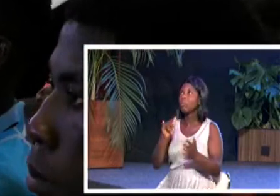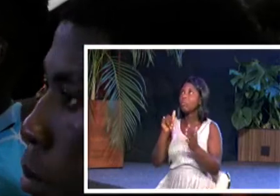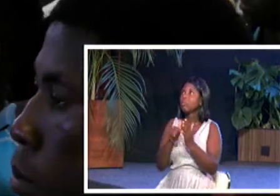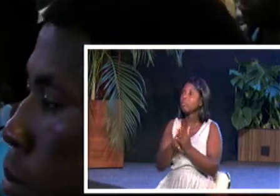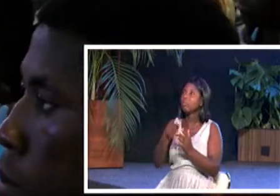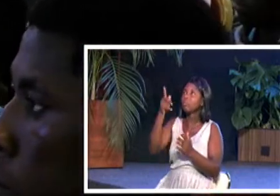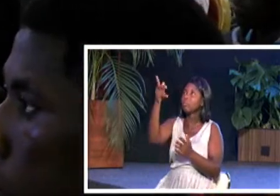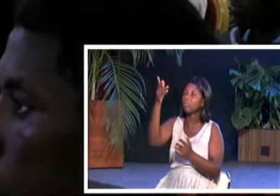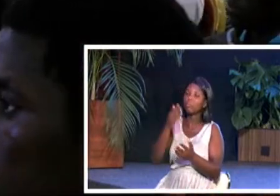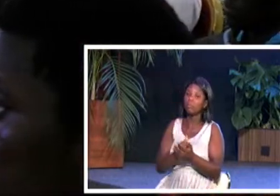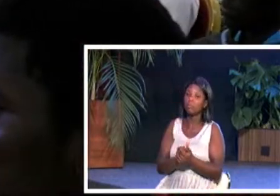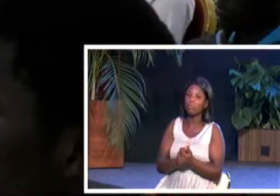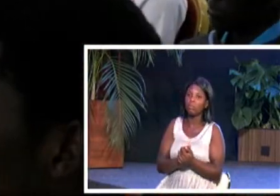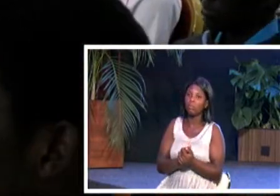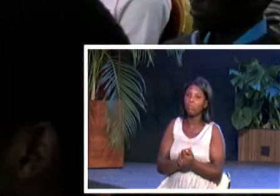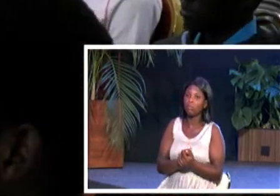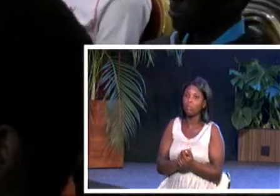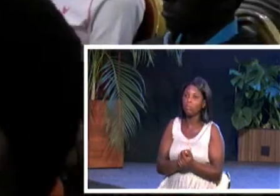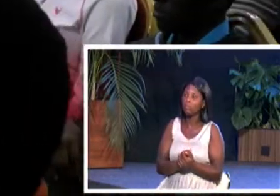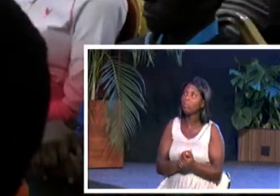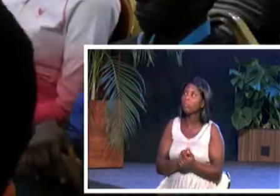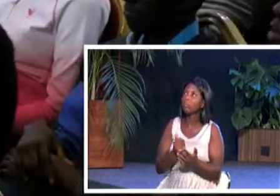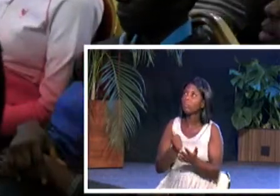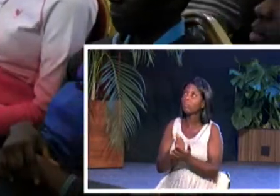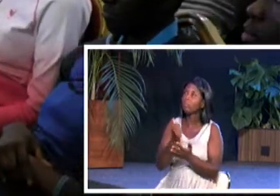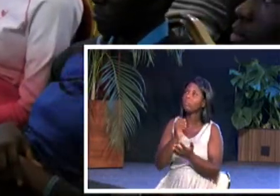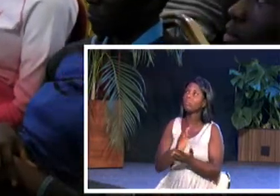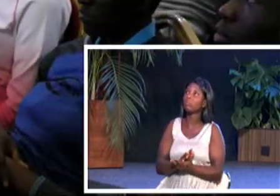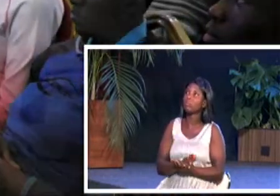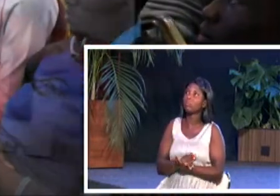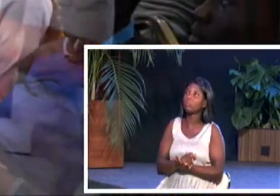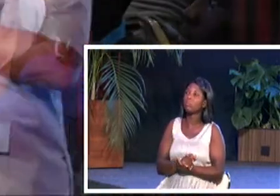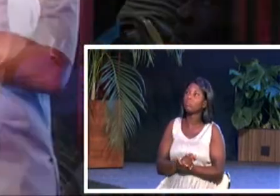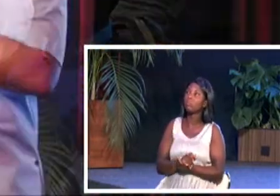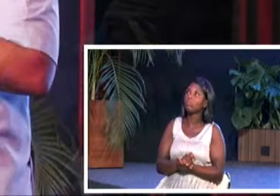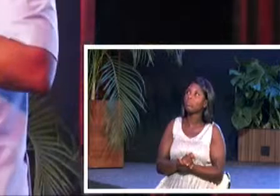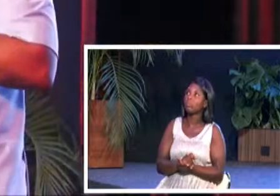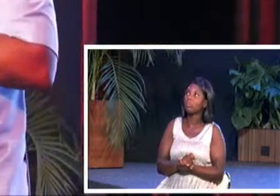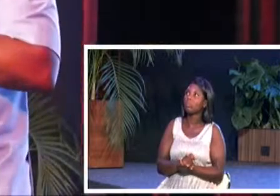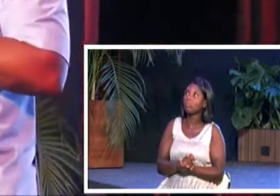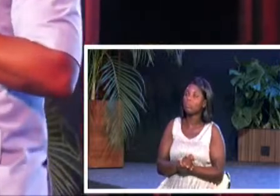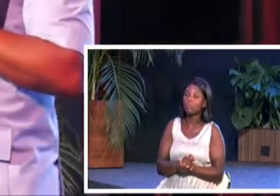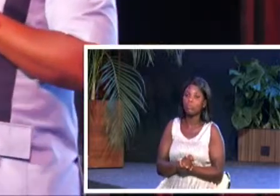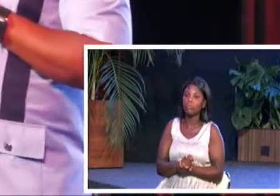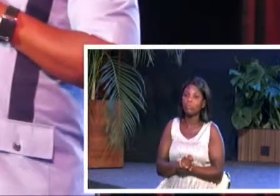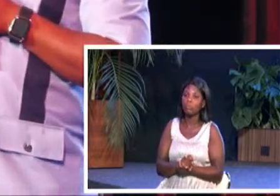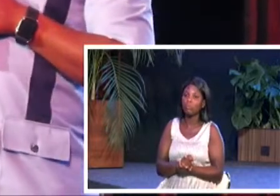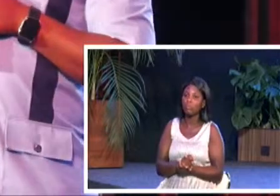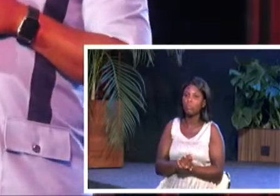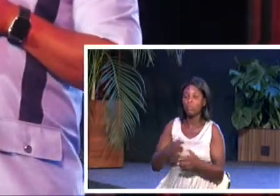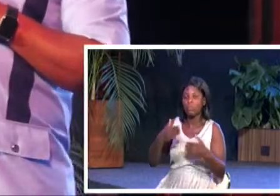none of the online platforms is compromised. Then we have cybersecurity managers. How many of us